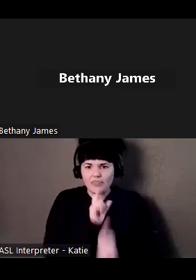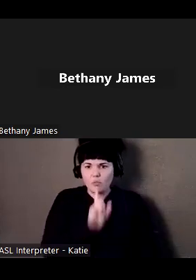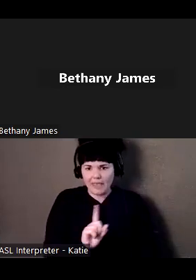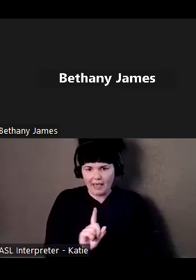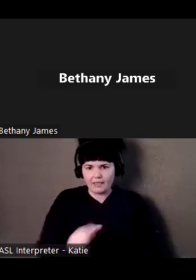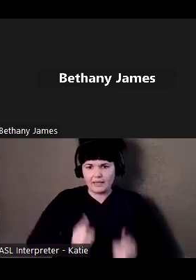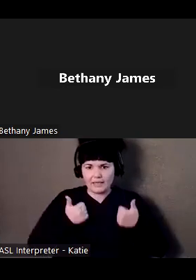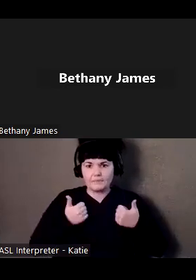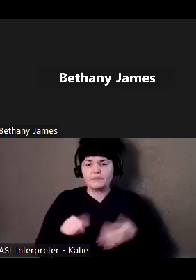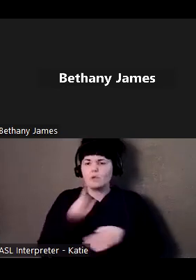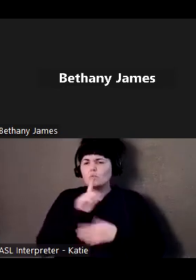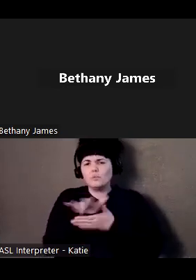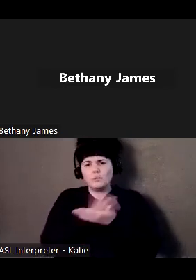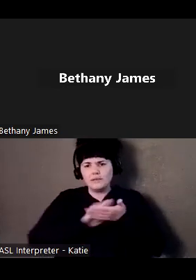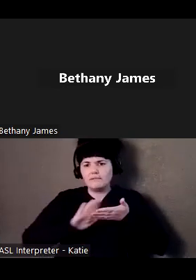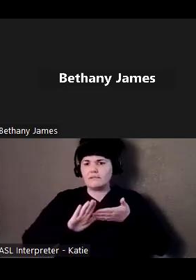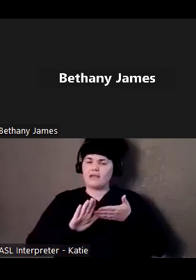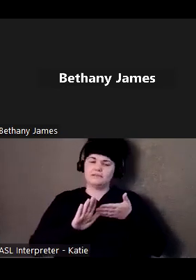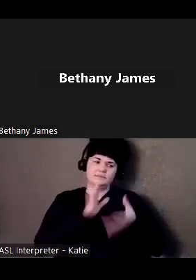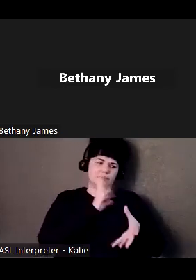really nicely speaks to